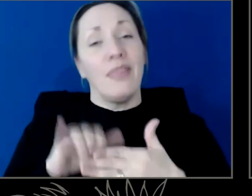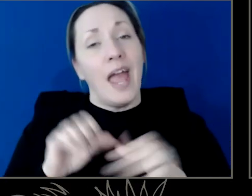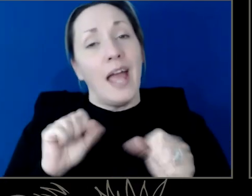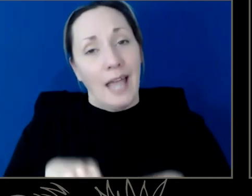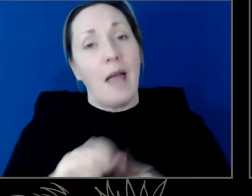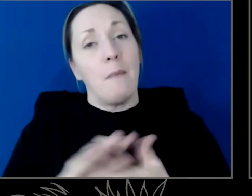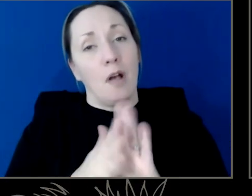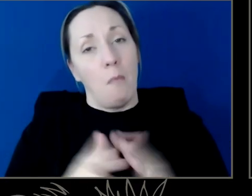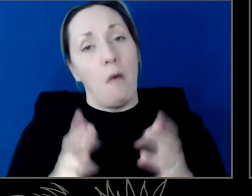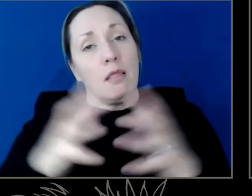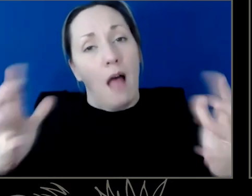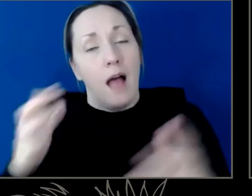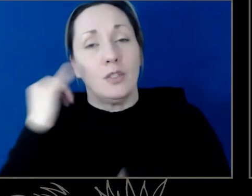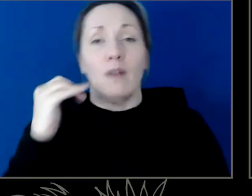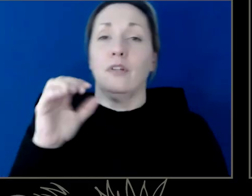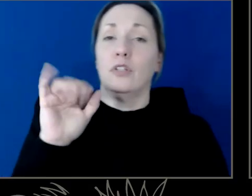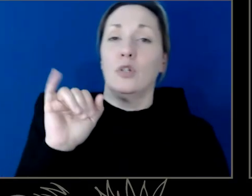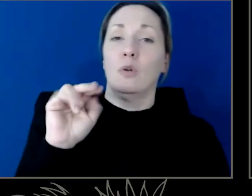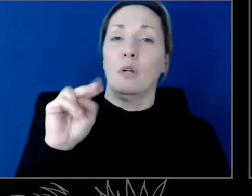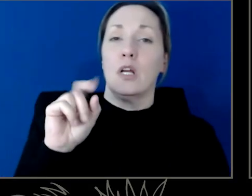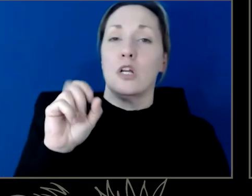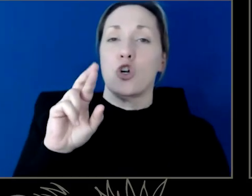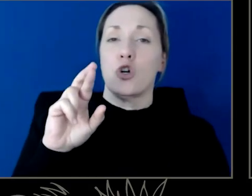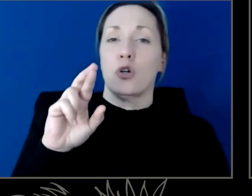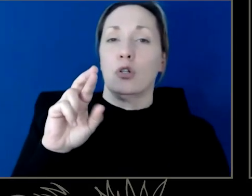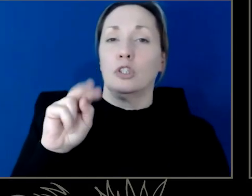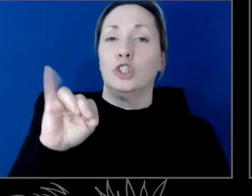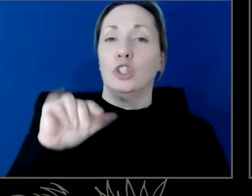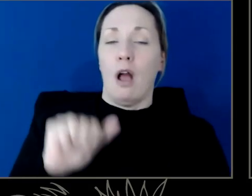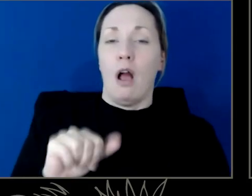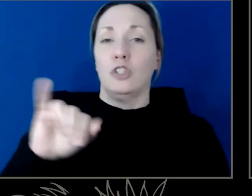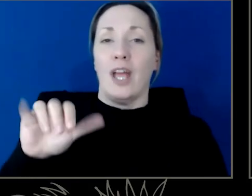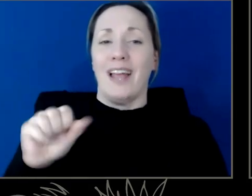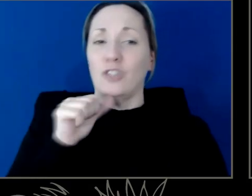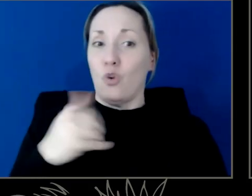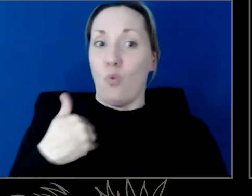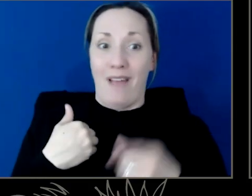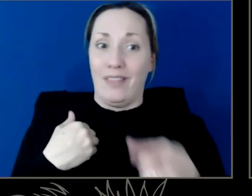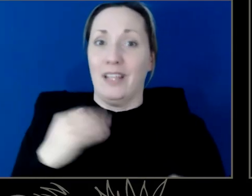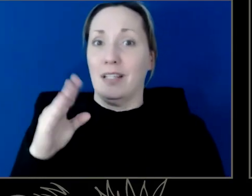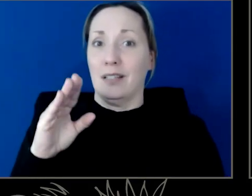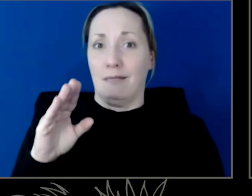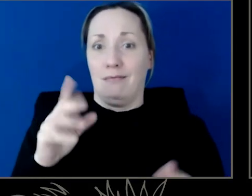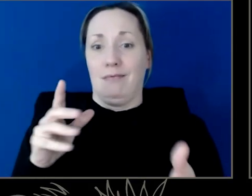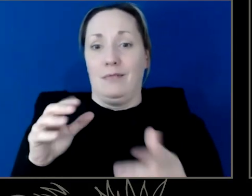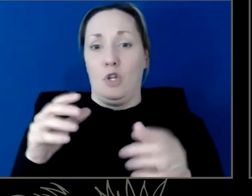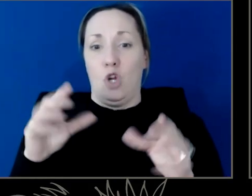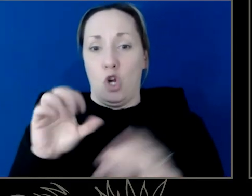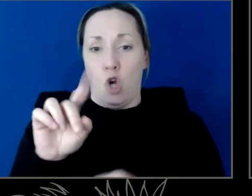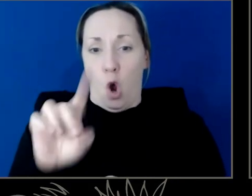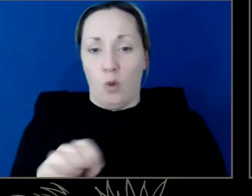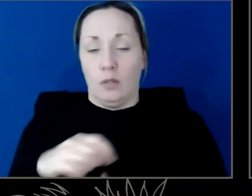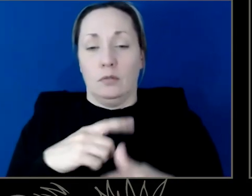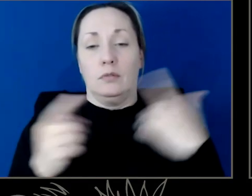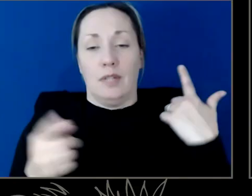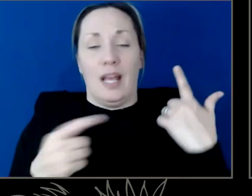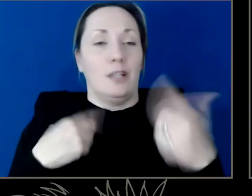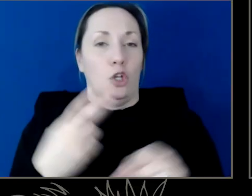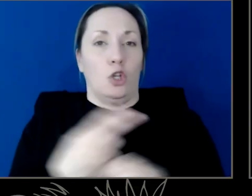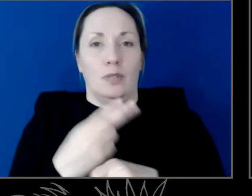you're doing Inertia.js and you don't have this boilerplate code and you just get rid of it and pass everything in and use them as